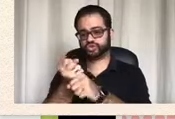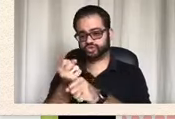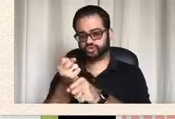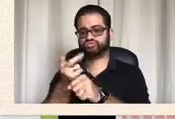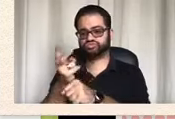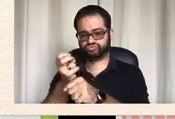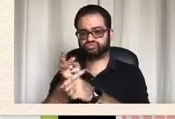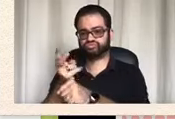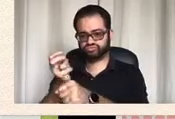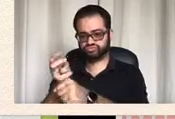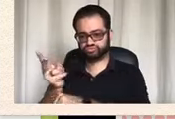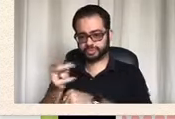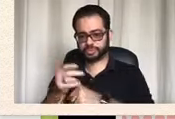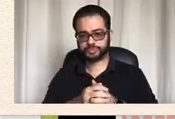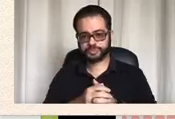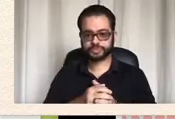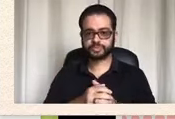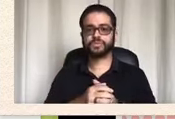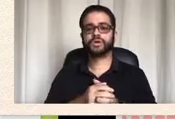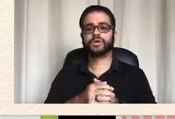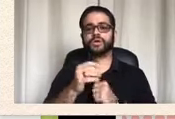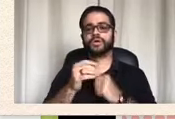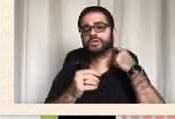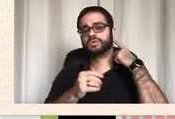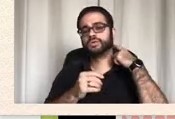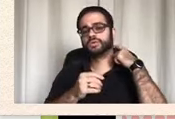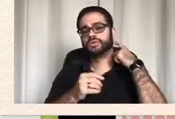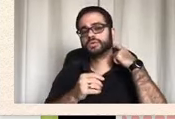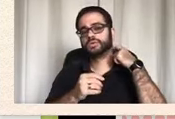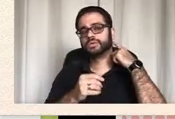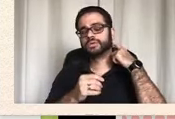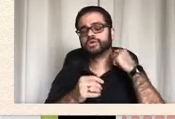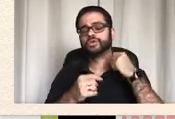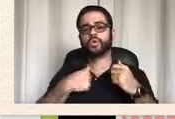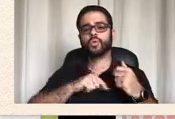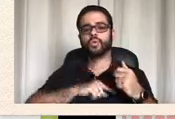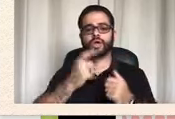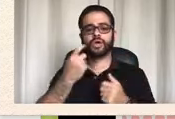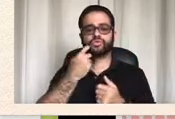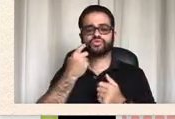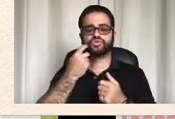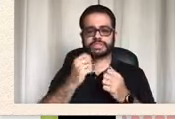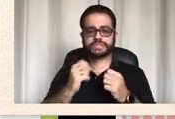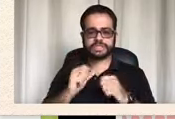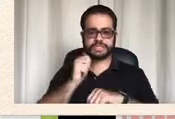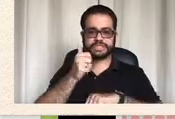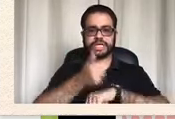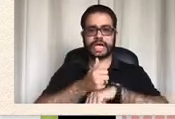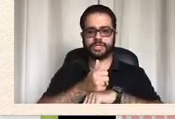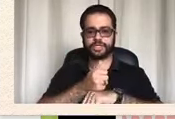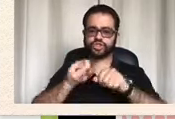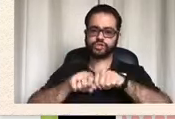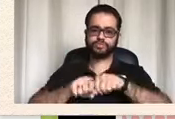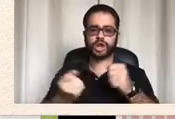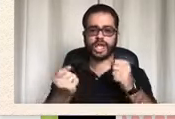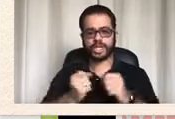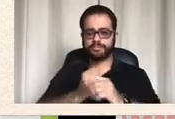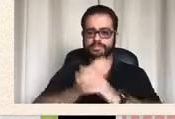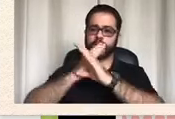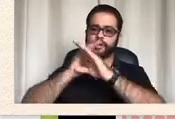So we also just established the Breaking Barriers Training Academy this year.